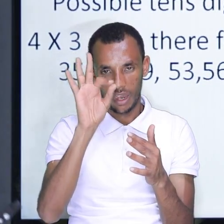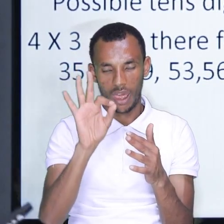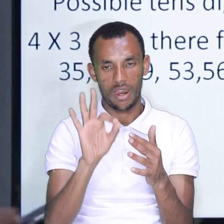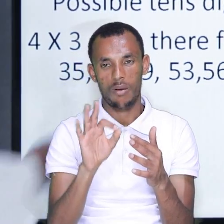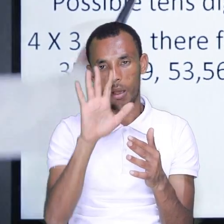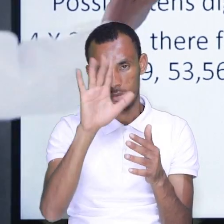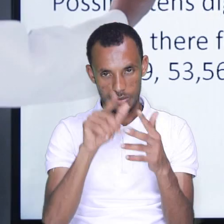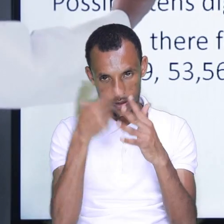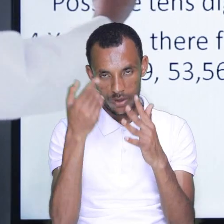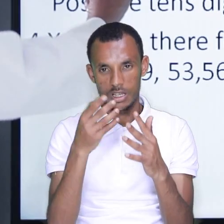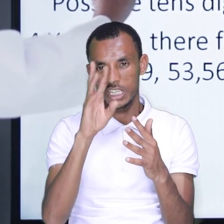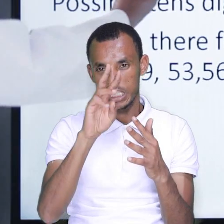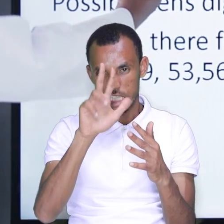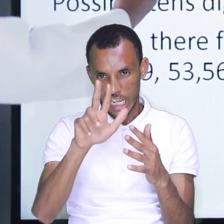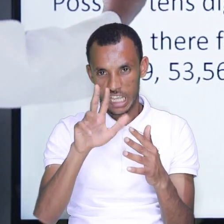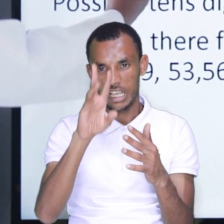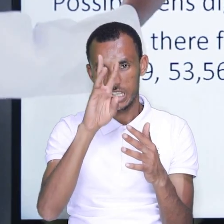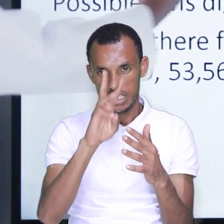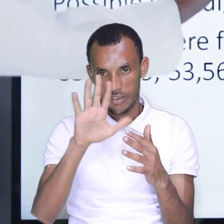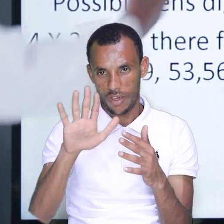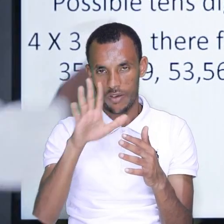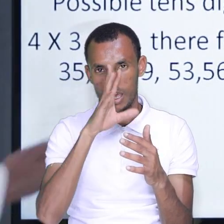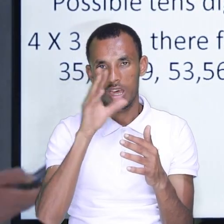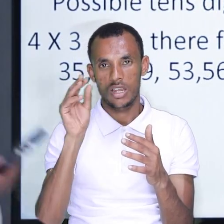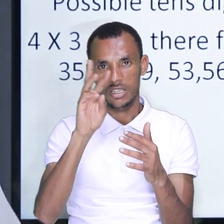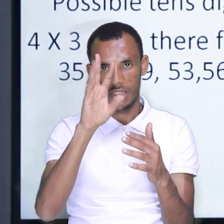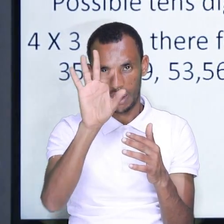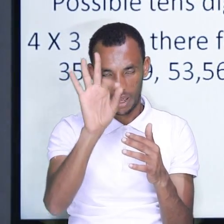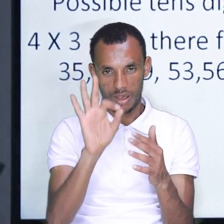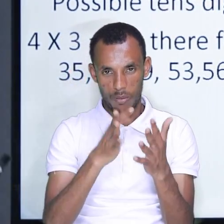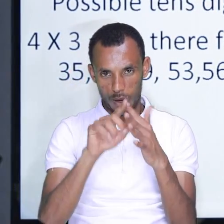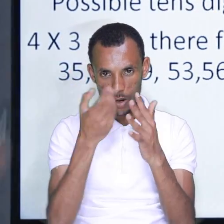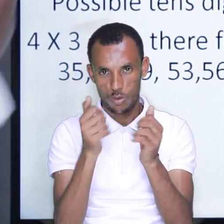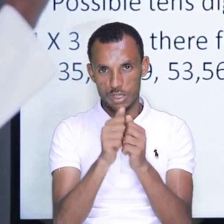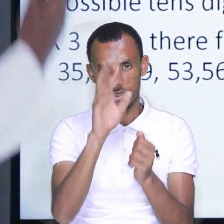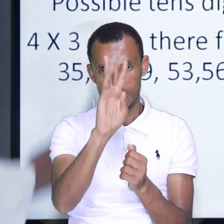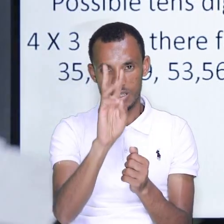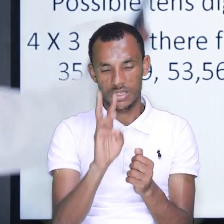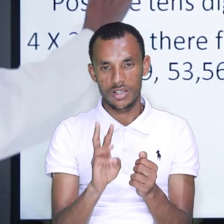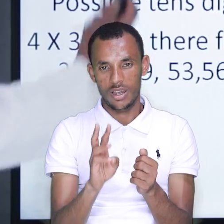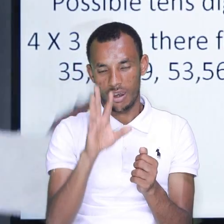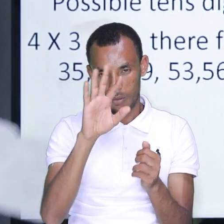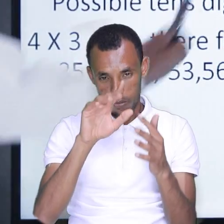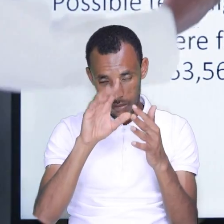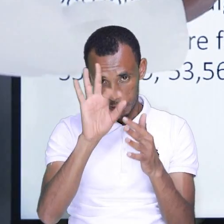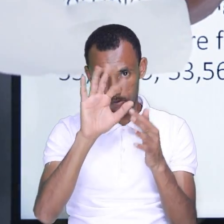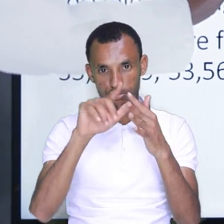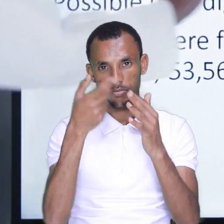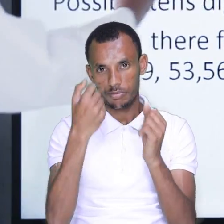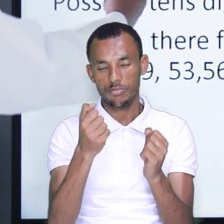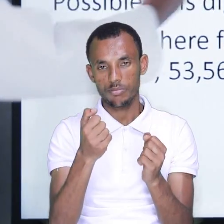5. 63, 65, and 69, beginning with 6. Beginning with 9 as the 10th